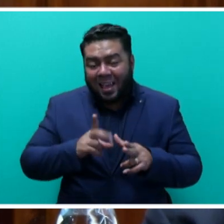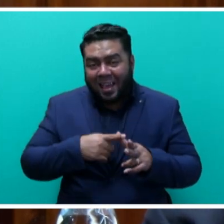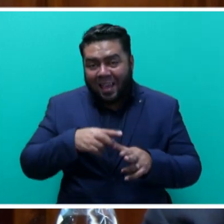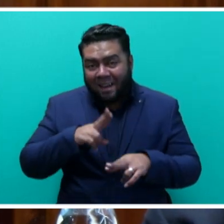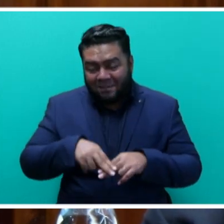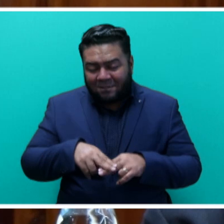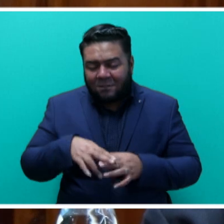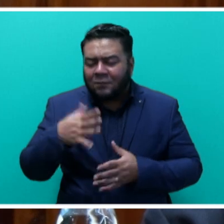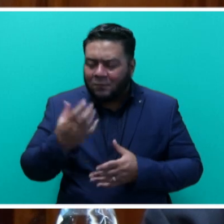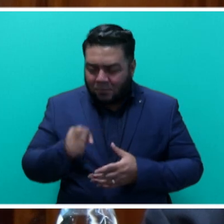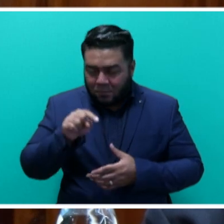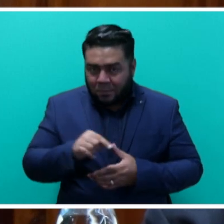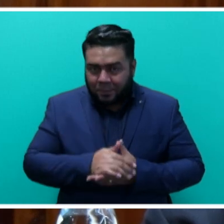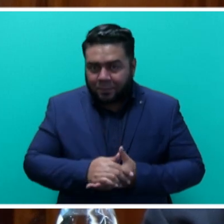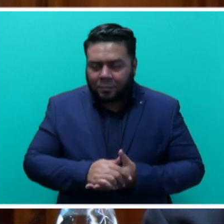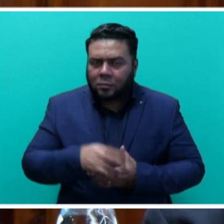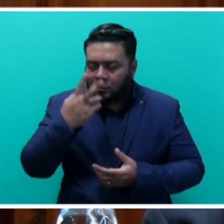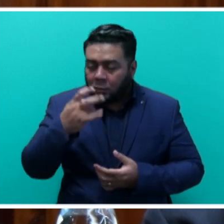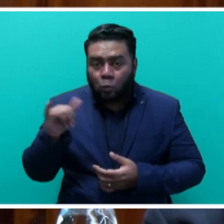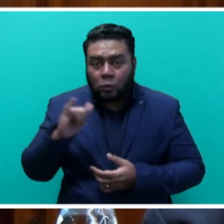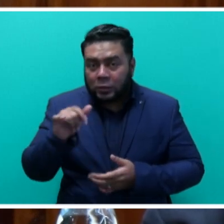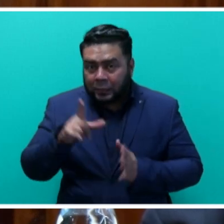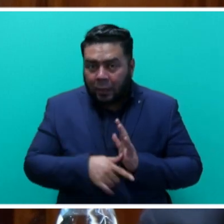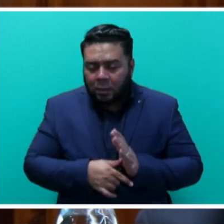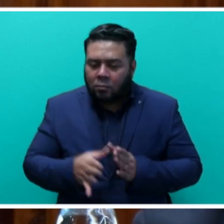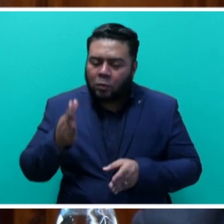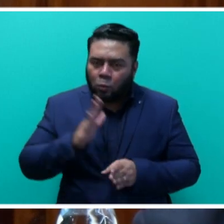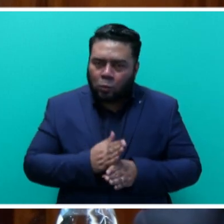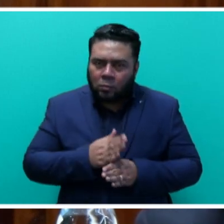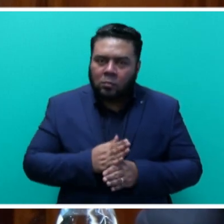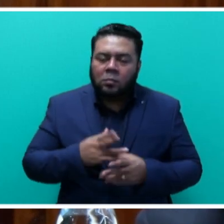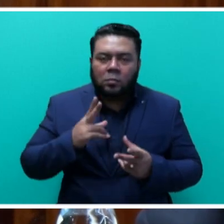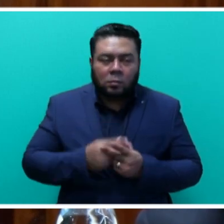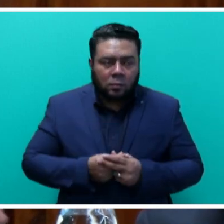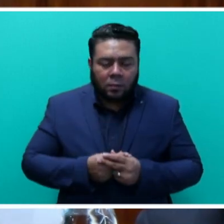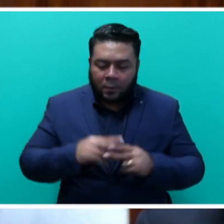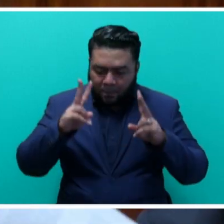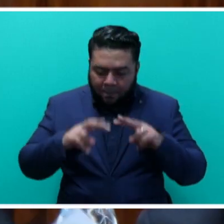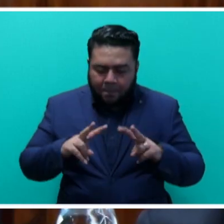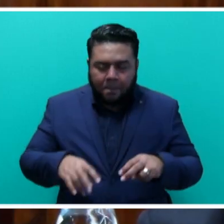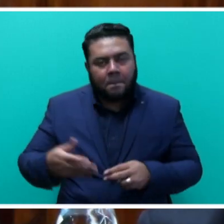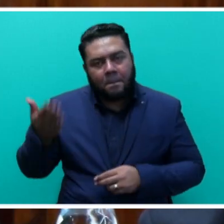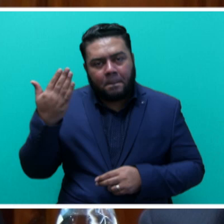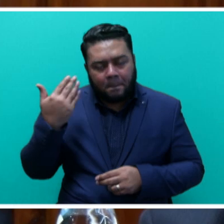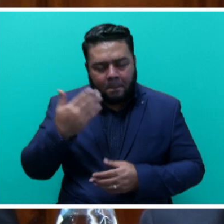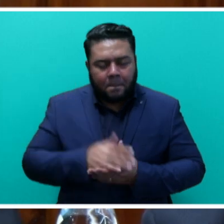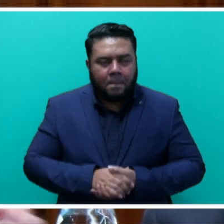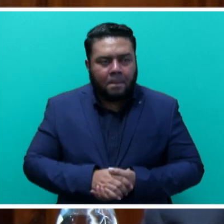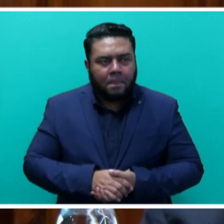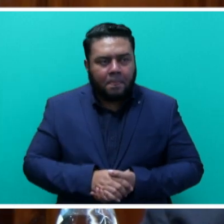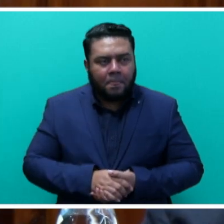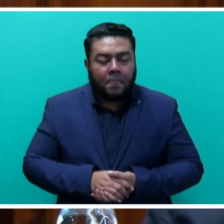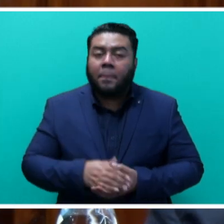regulating the domestic aviation industry, during which time he had been engaged to conduct several investigations in the past.